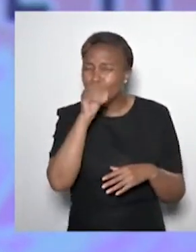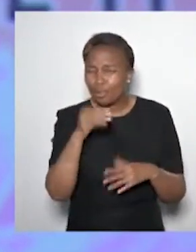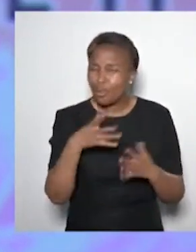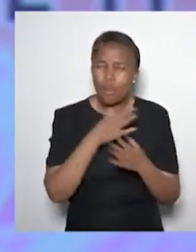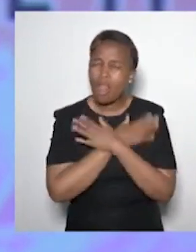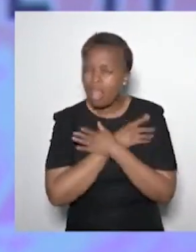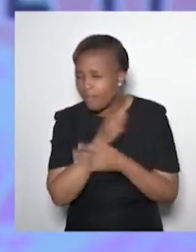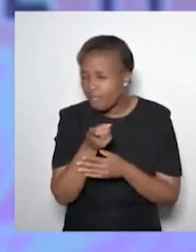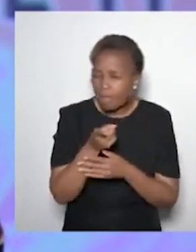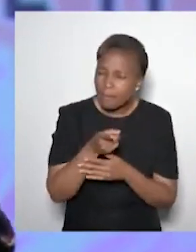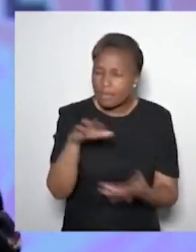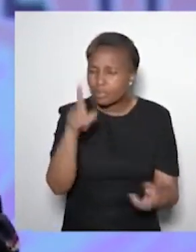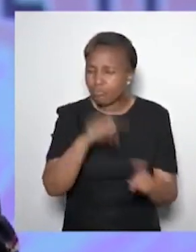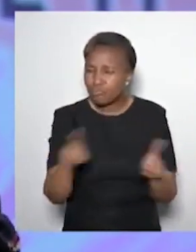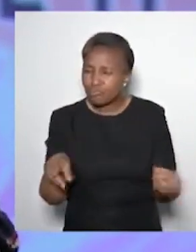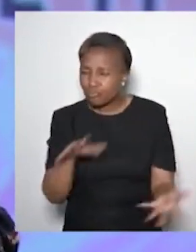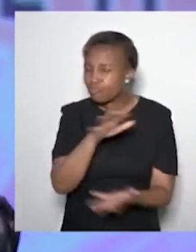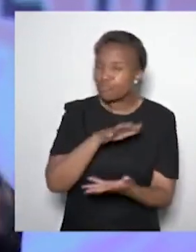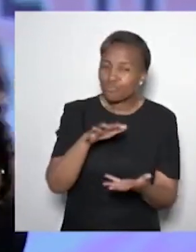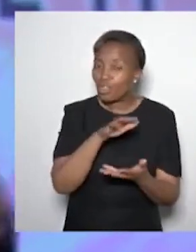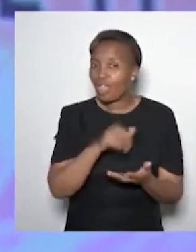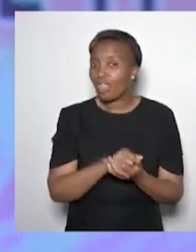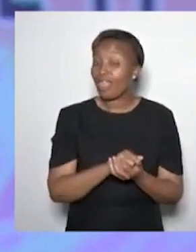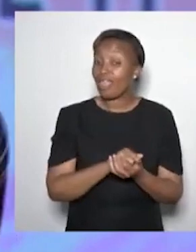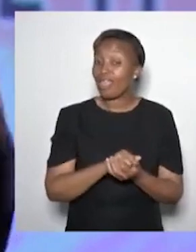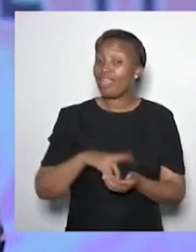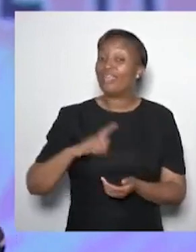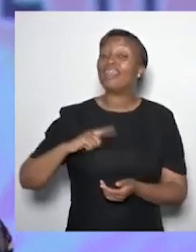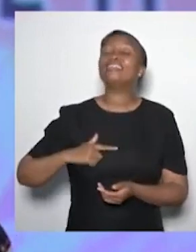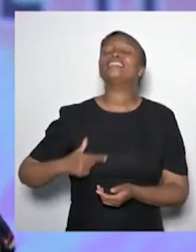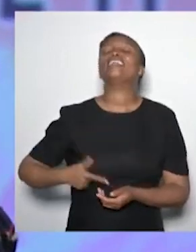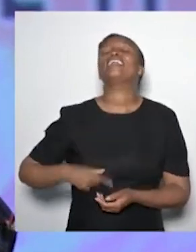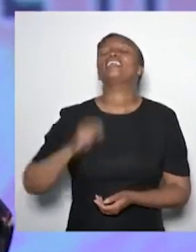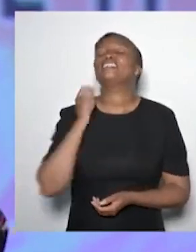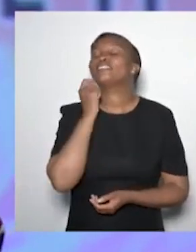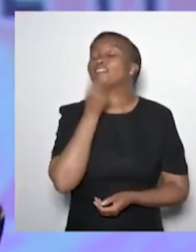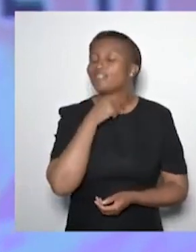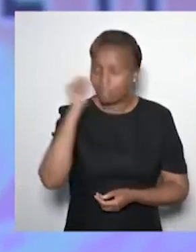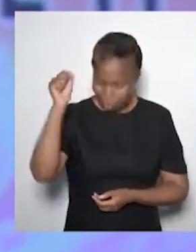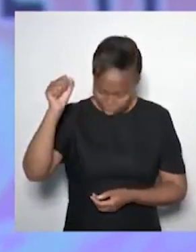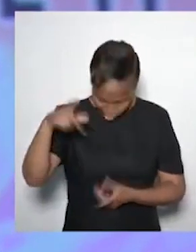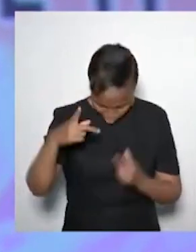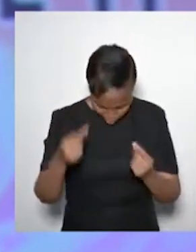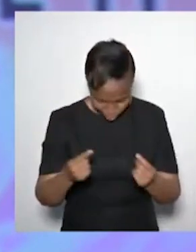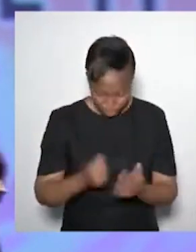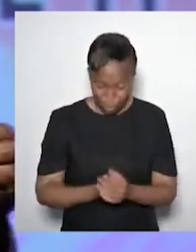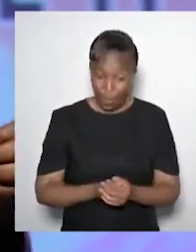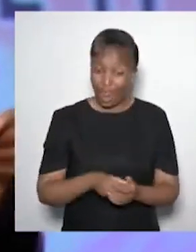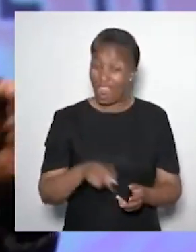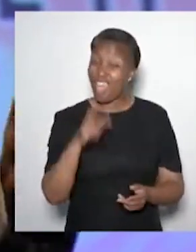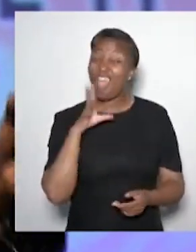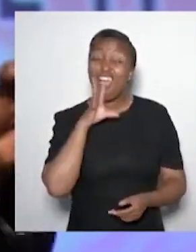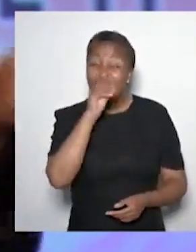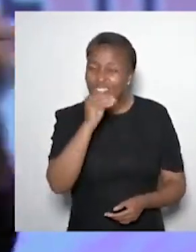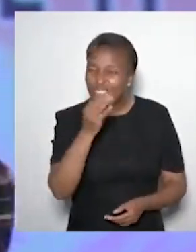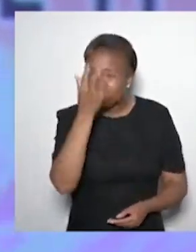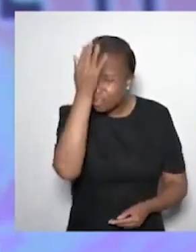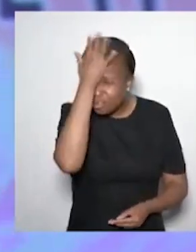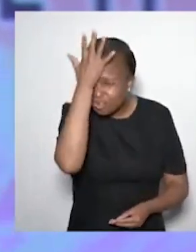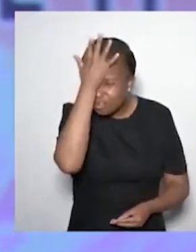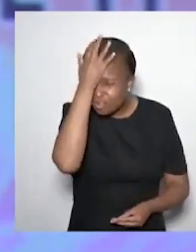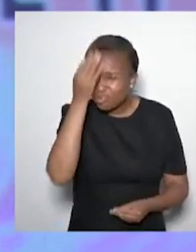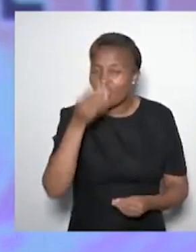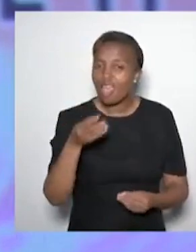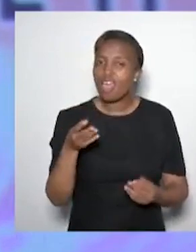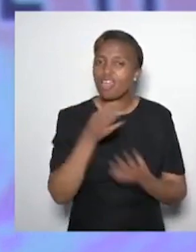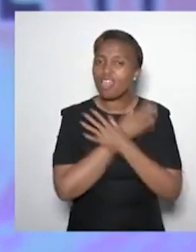and the lady said, I do. And I asked the pedi, uto murata through thick and